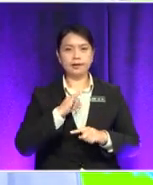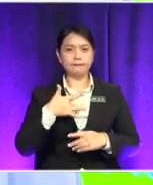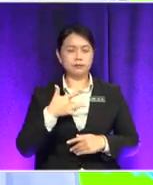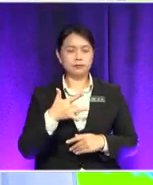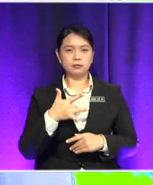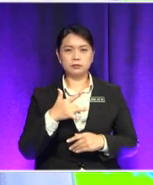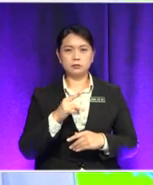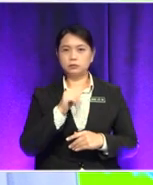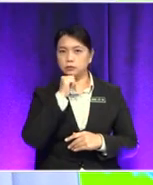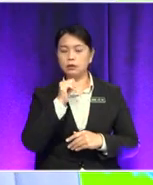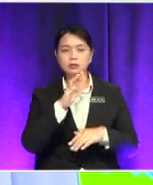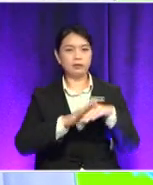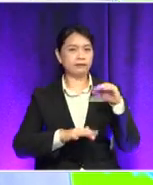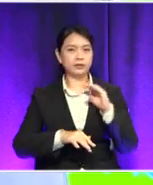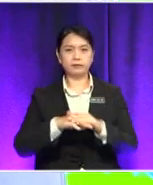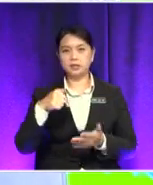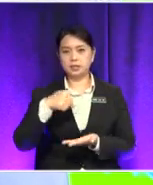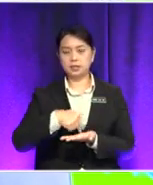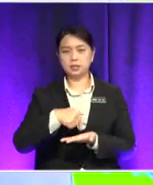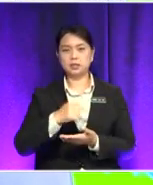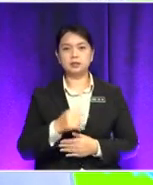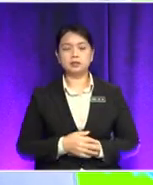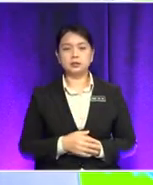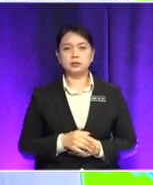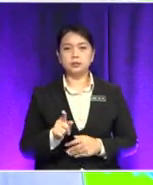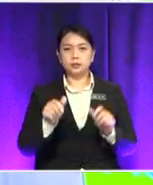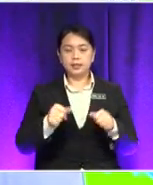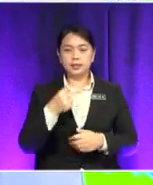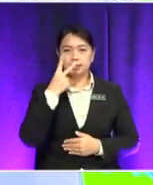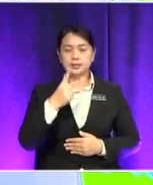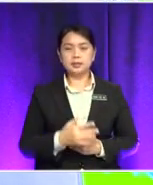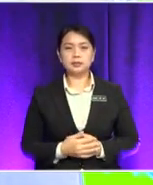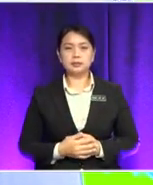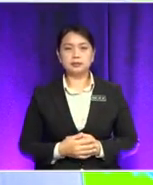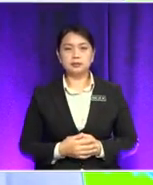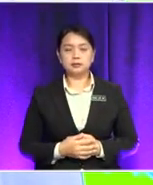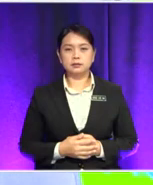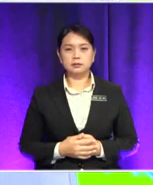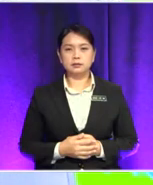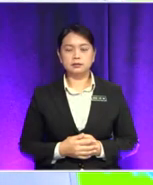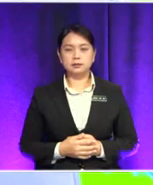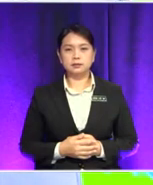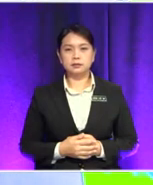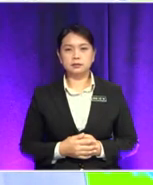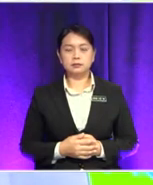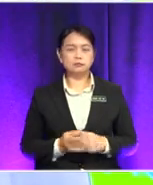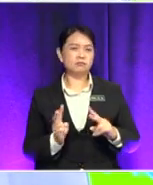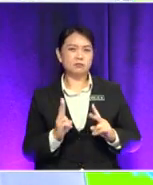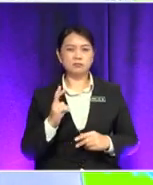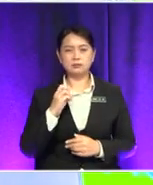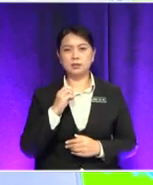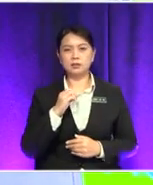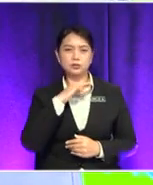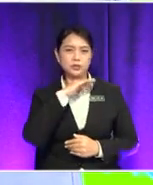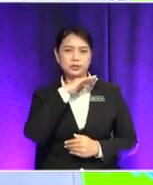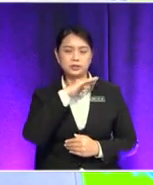Oh, why not? You can smell something not good here. It's quite dirty. Yeah, actually it's quite